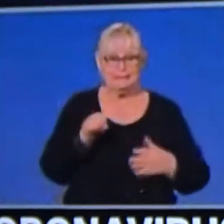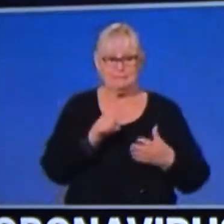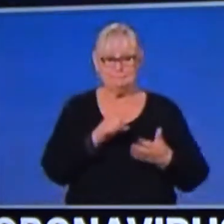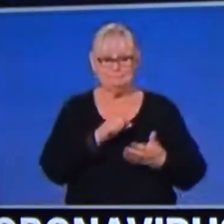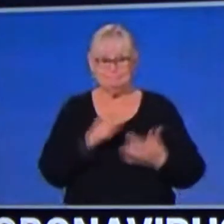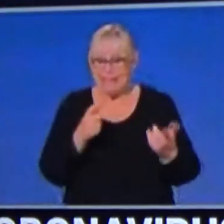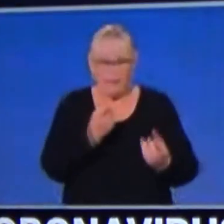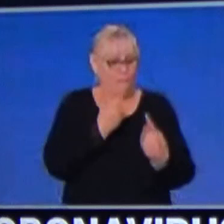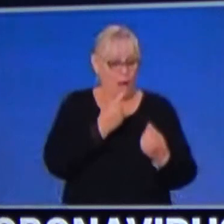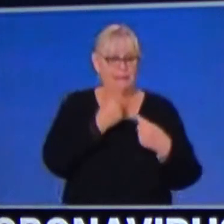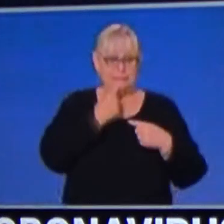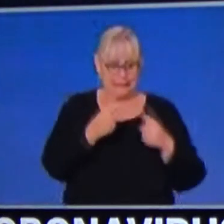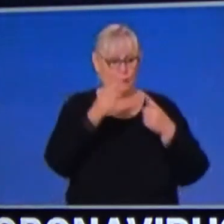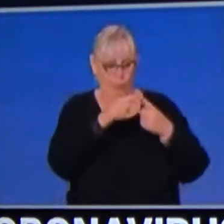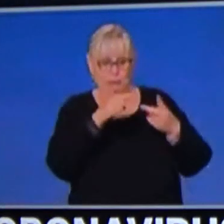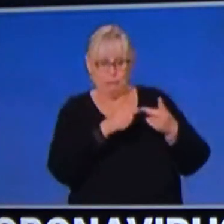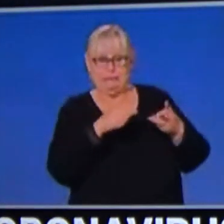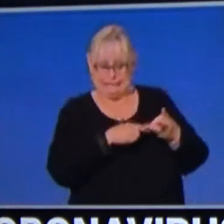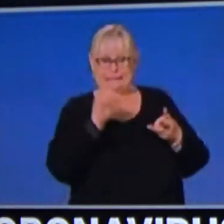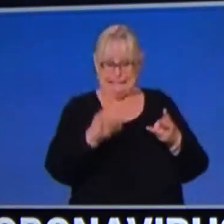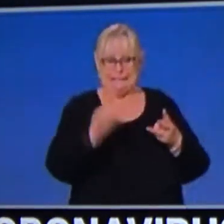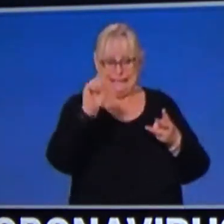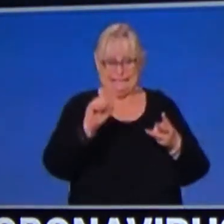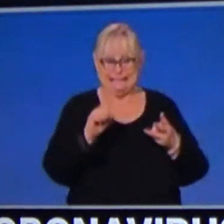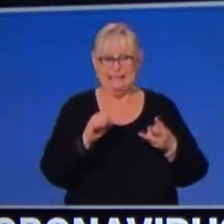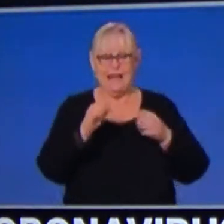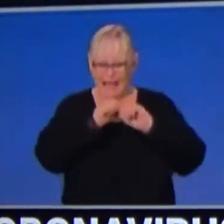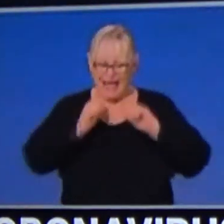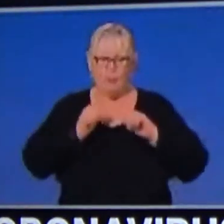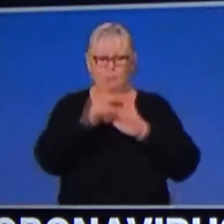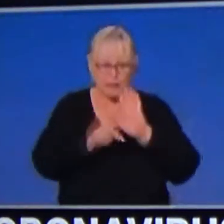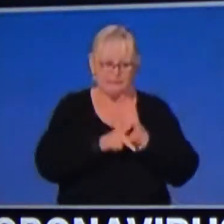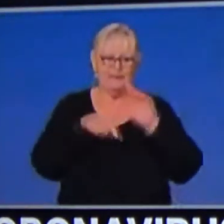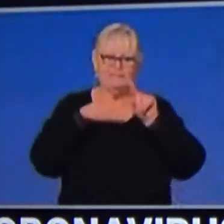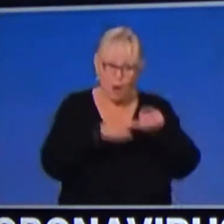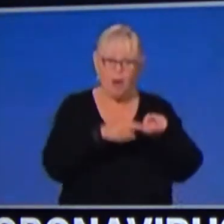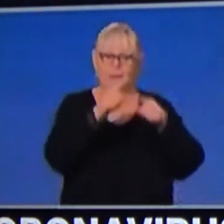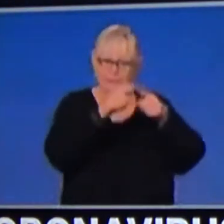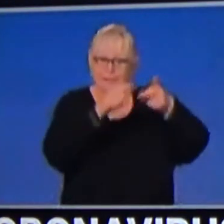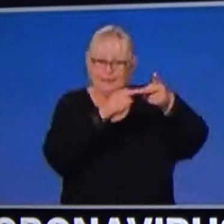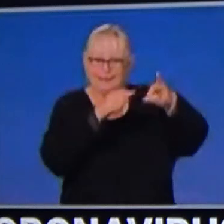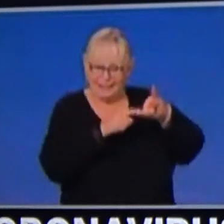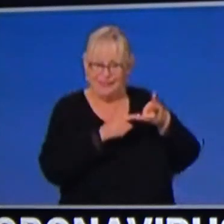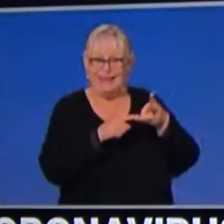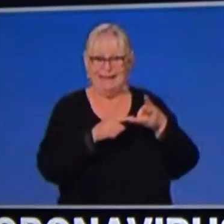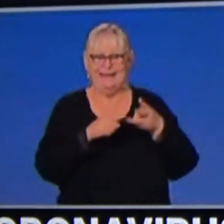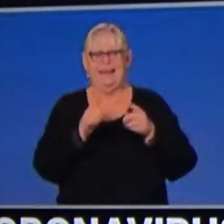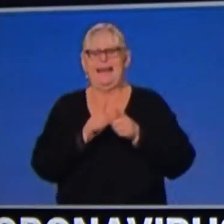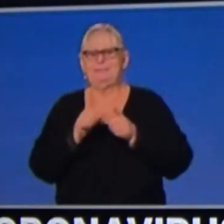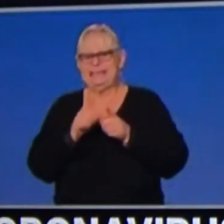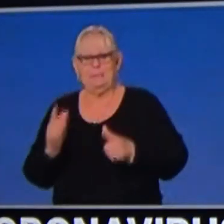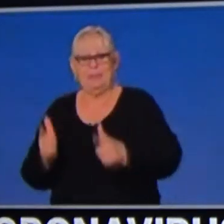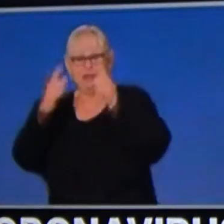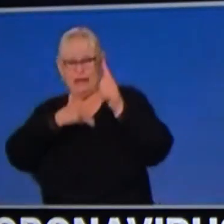has been, and what our own sort of policy view, I think, has been as my cabinet here federally, as well as the